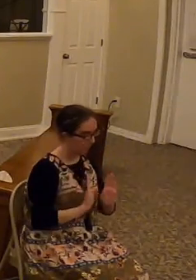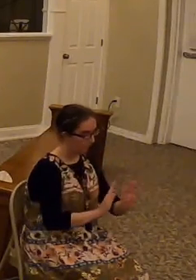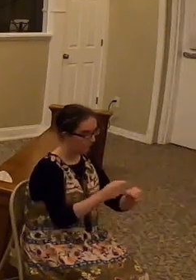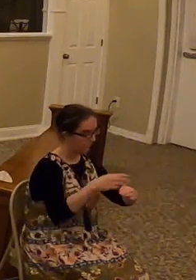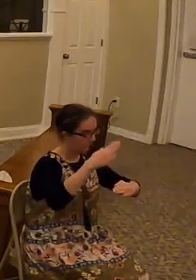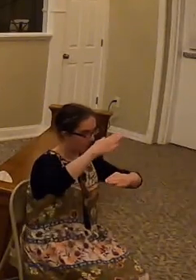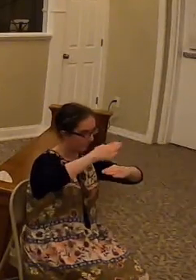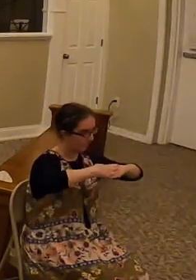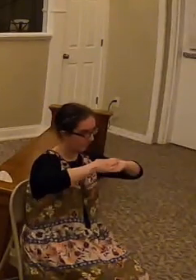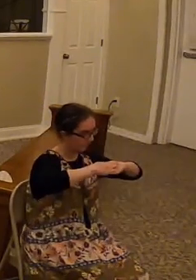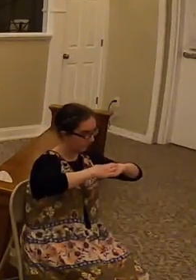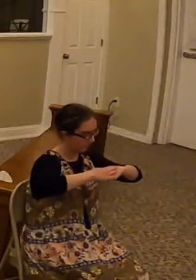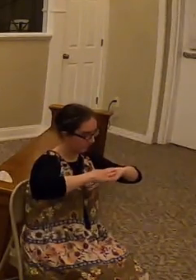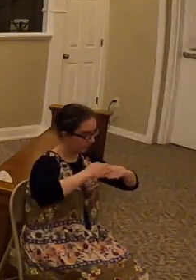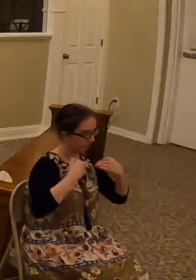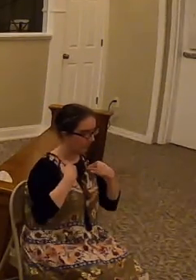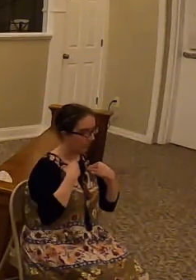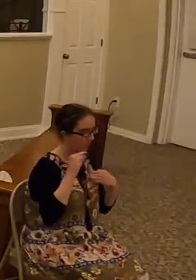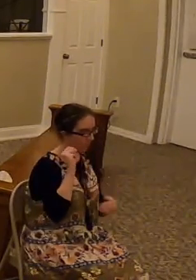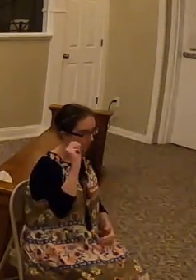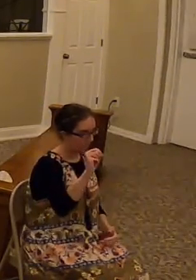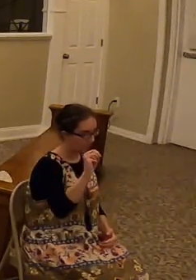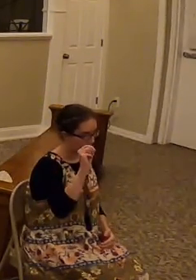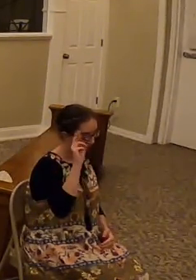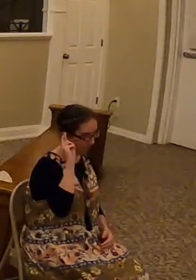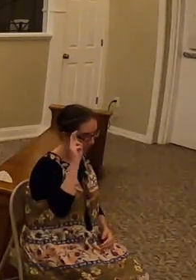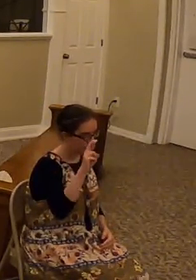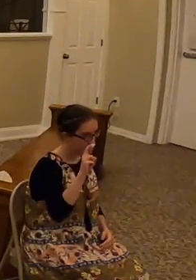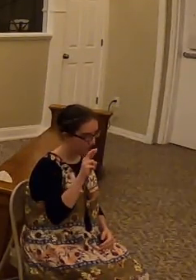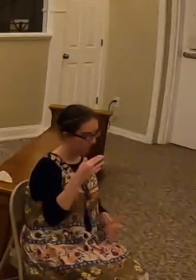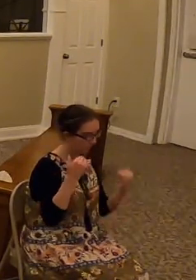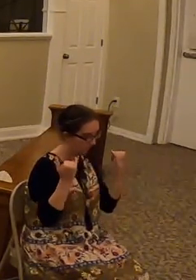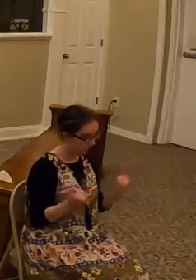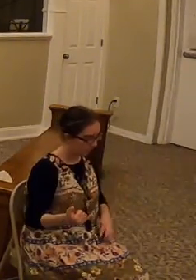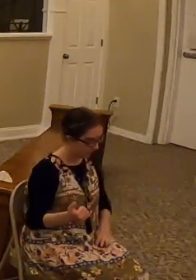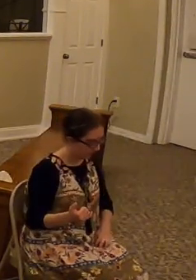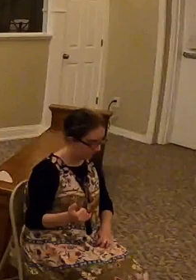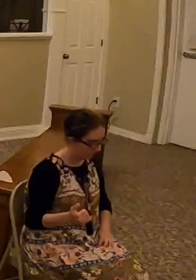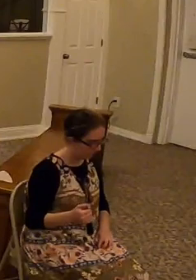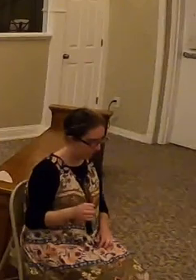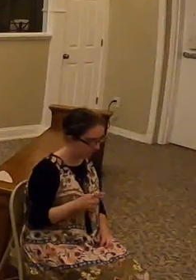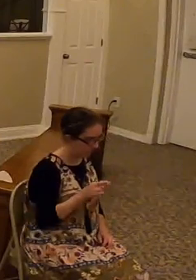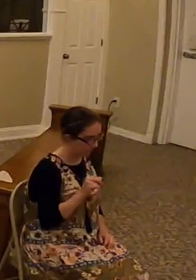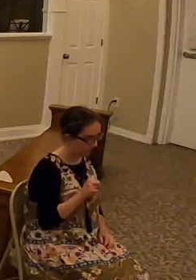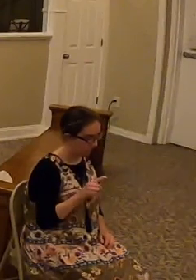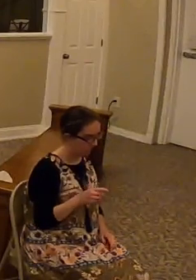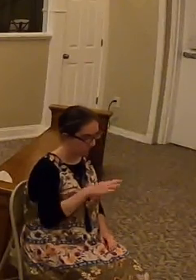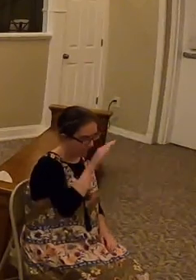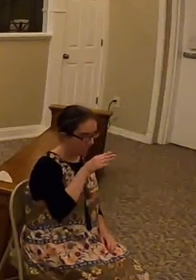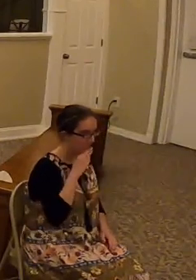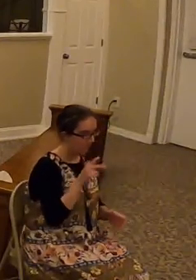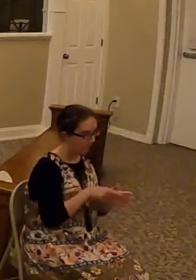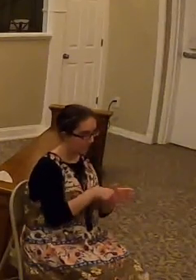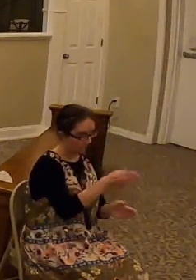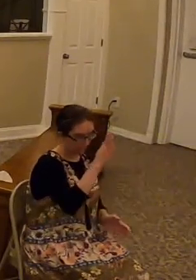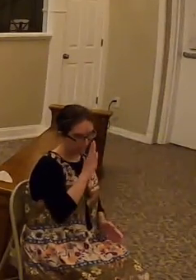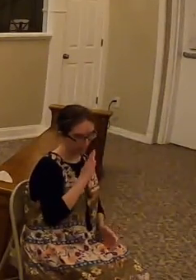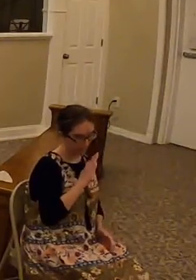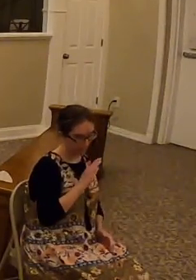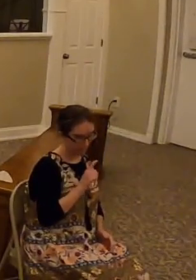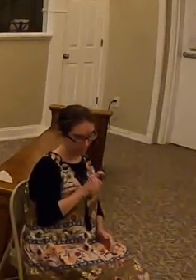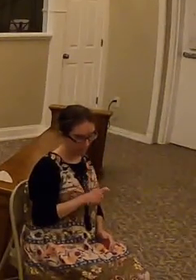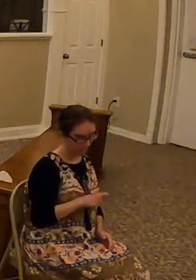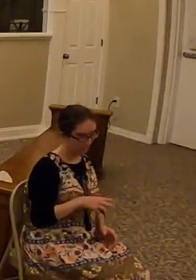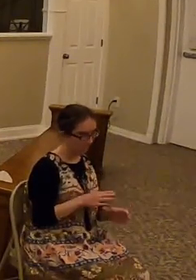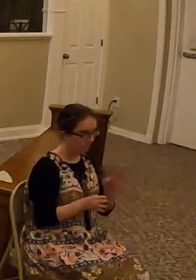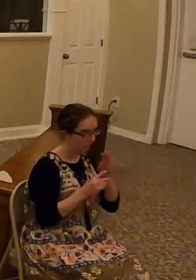to the top as young ministry, and now they're ruined for life. They'll never be what God needed them to be.